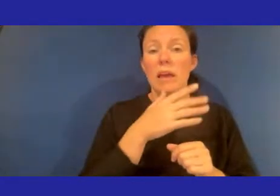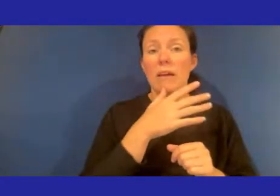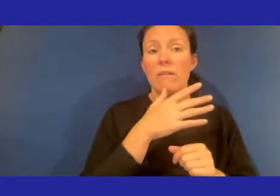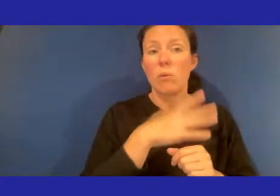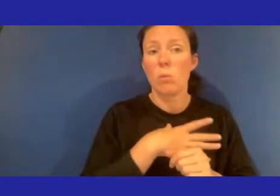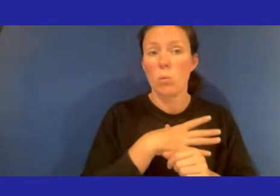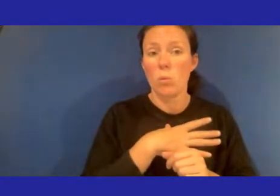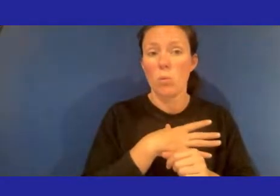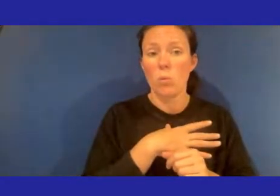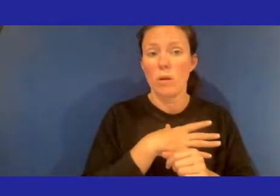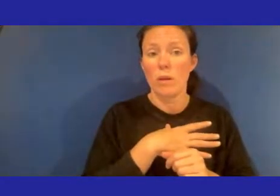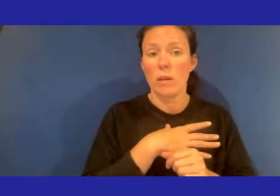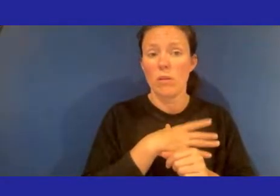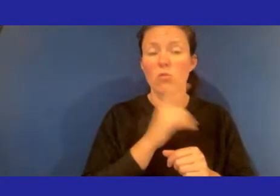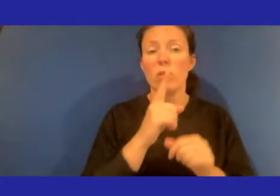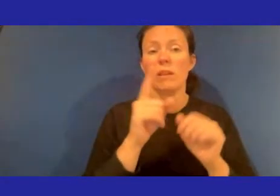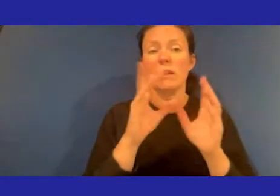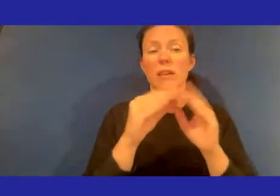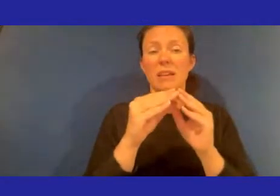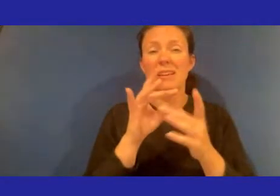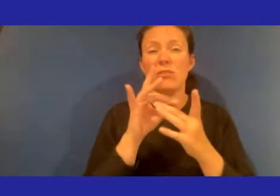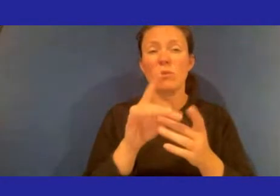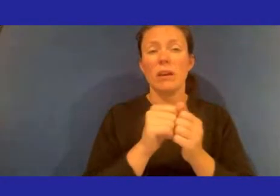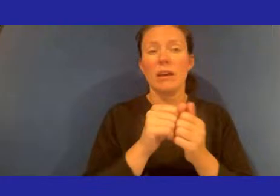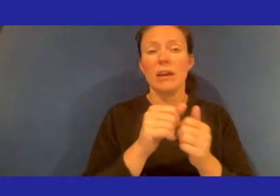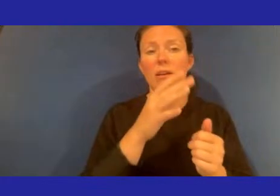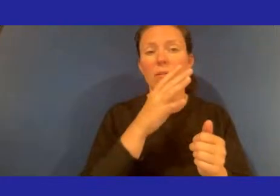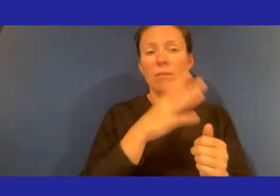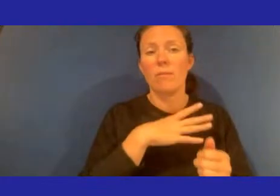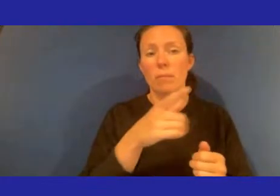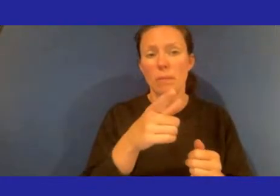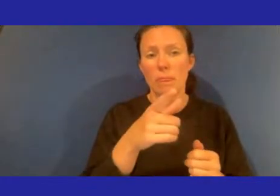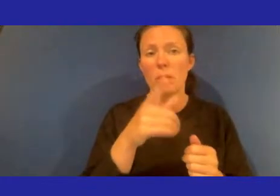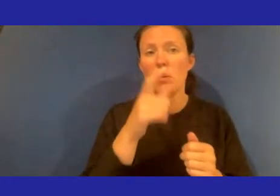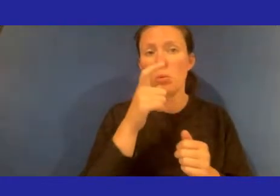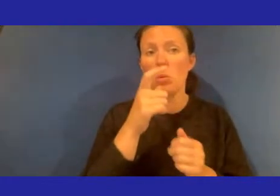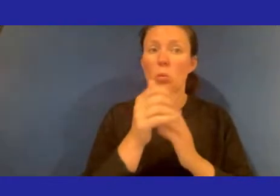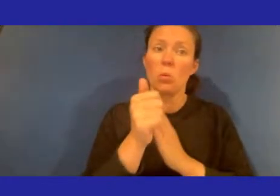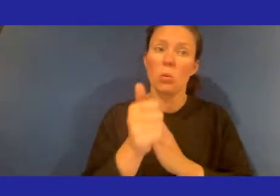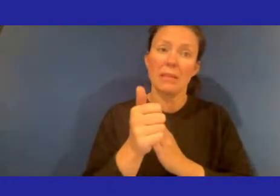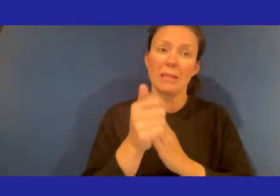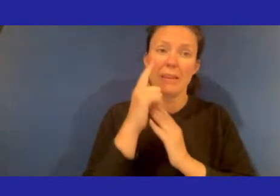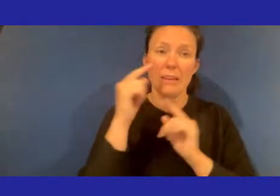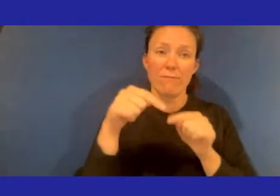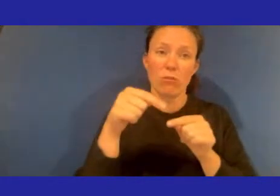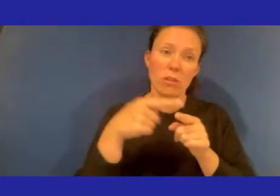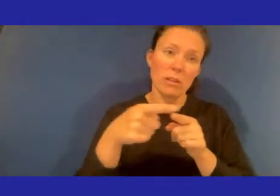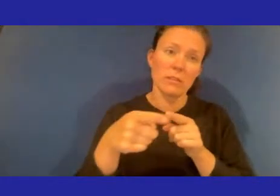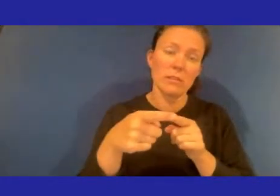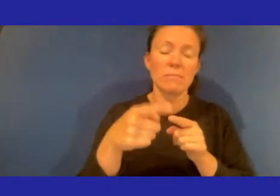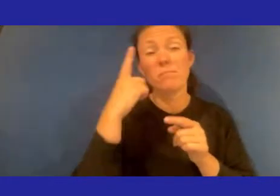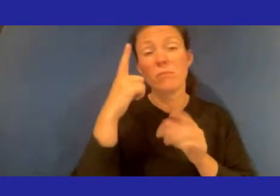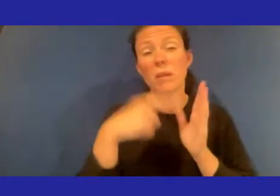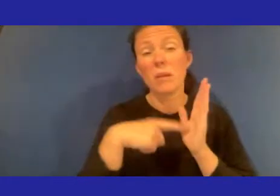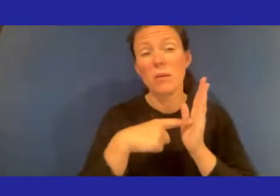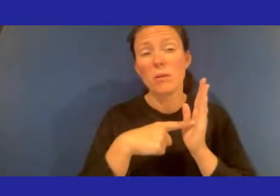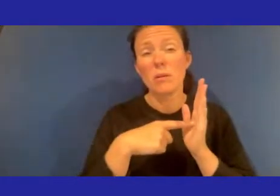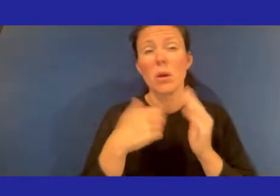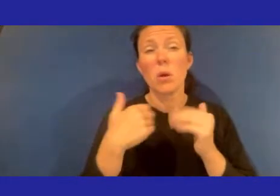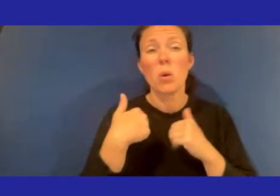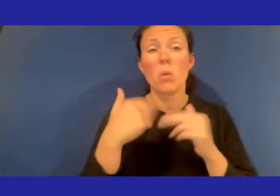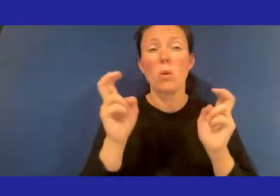been having sessions related to women who lead in our organization. For example, we've had a series